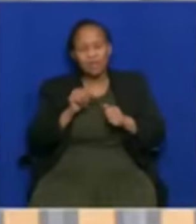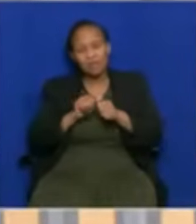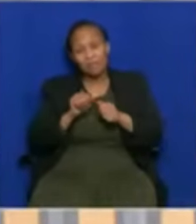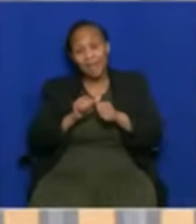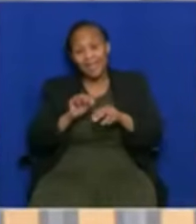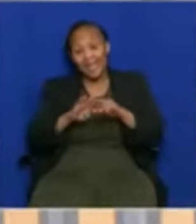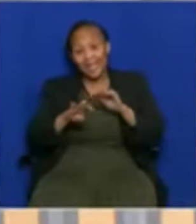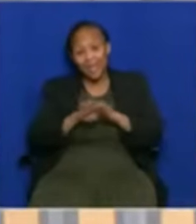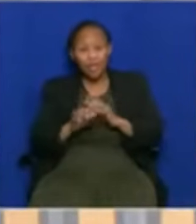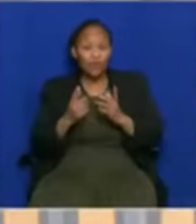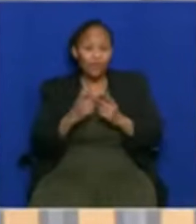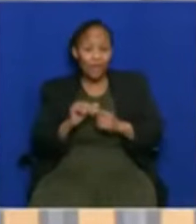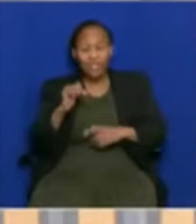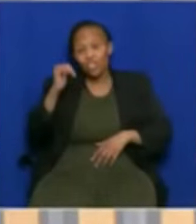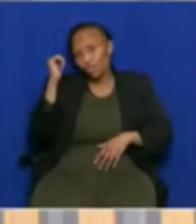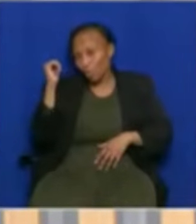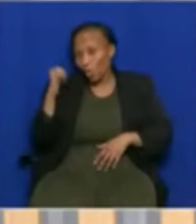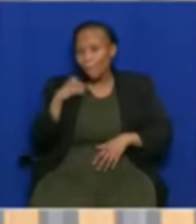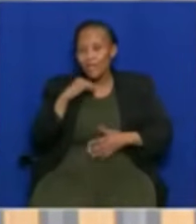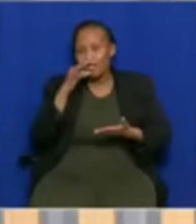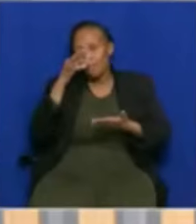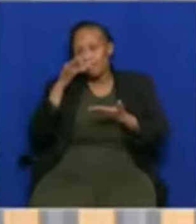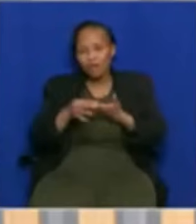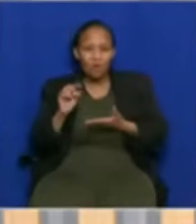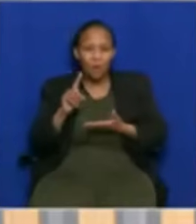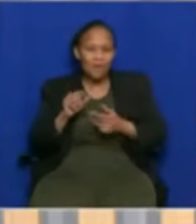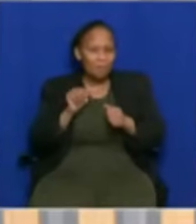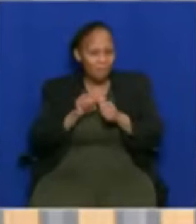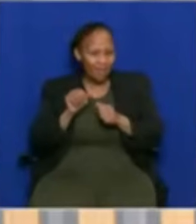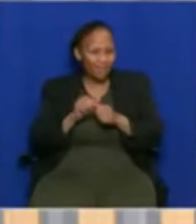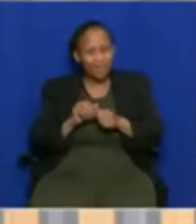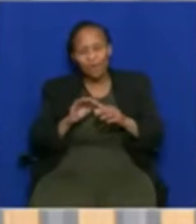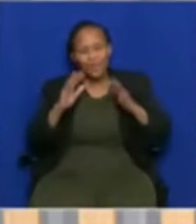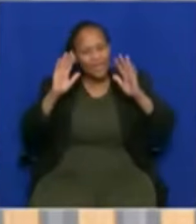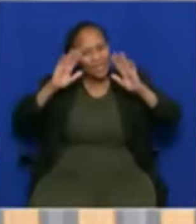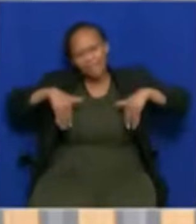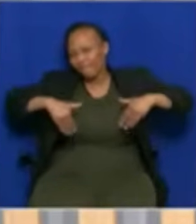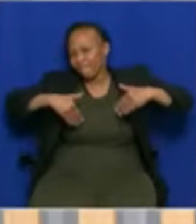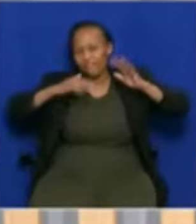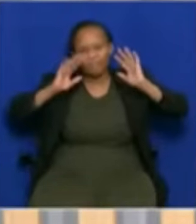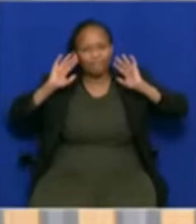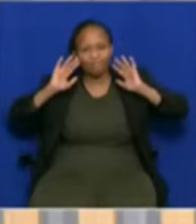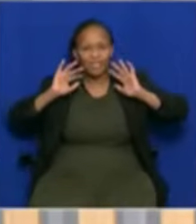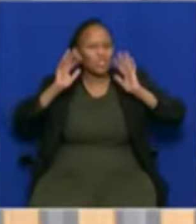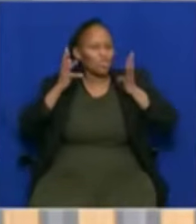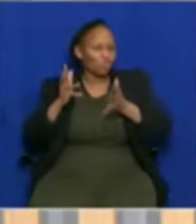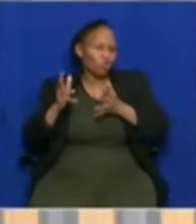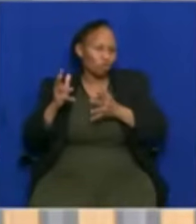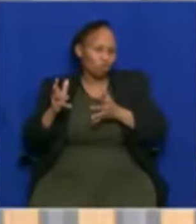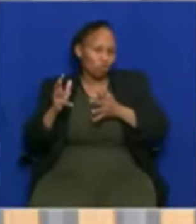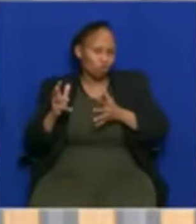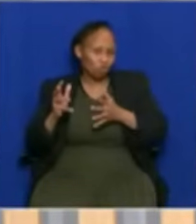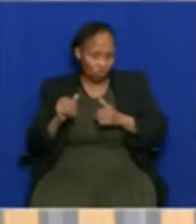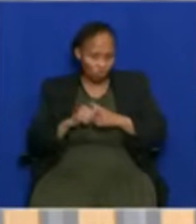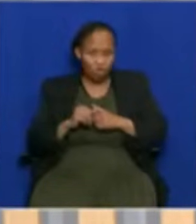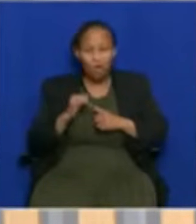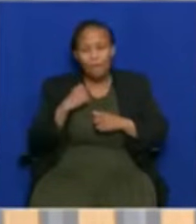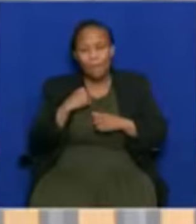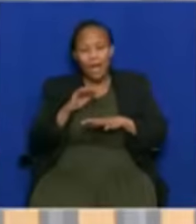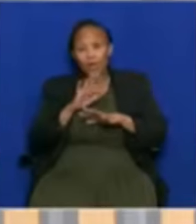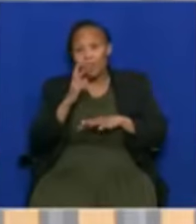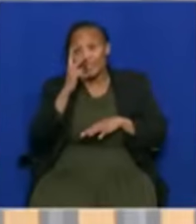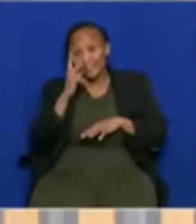be, let's rather leave it. It is what it is. I don't see you giving us a better answer about it.